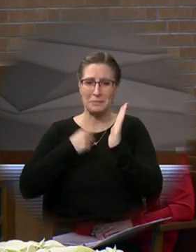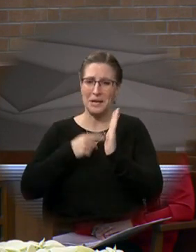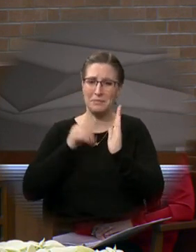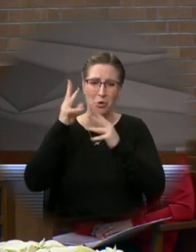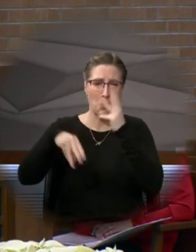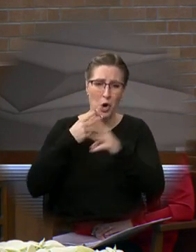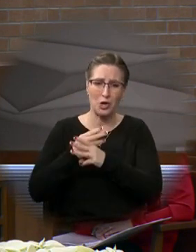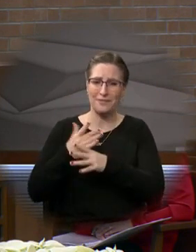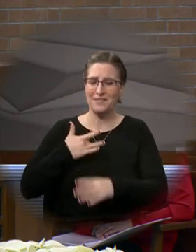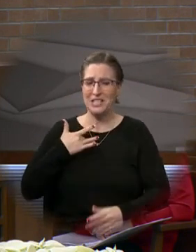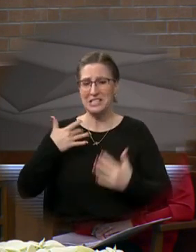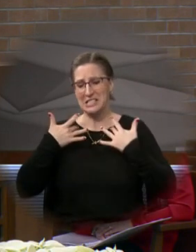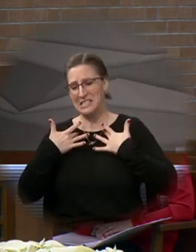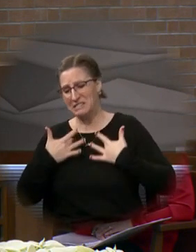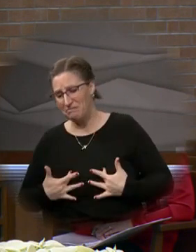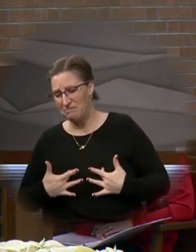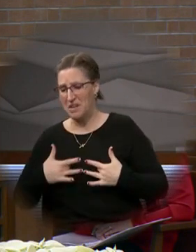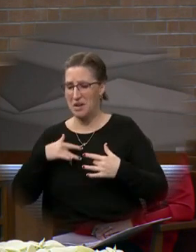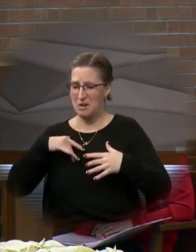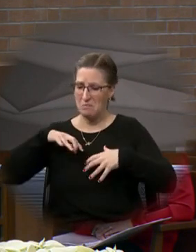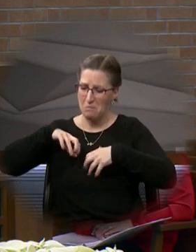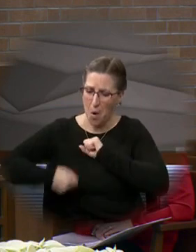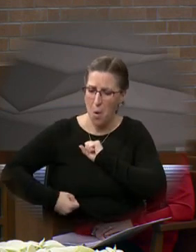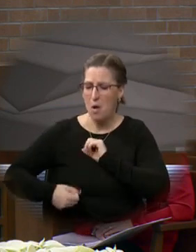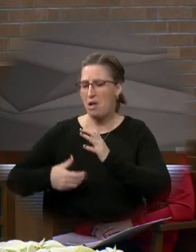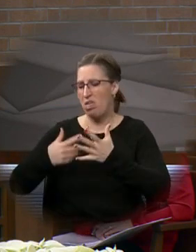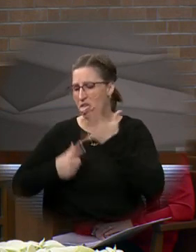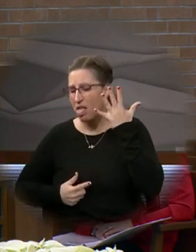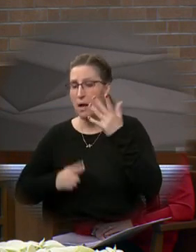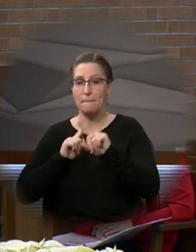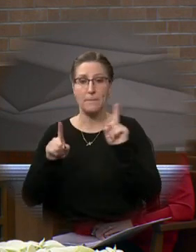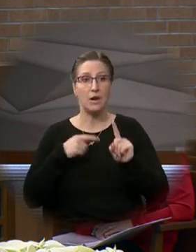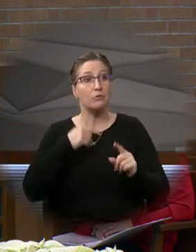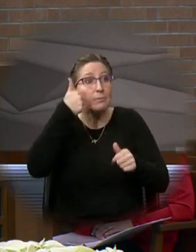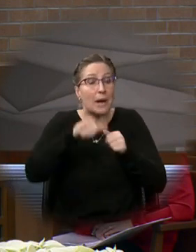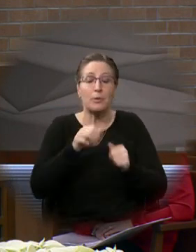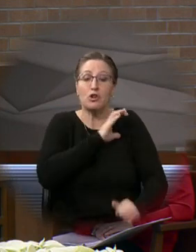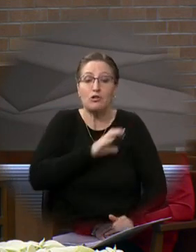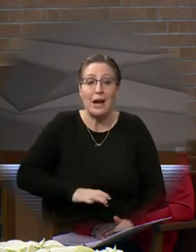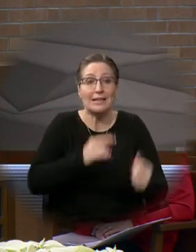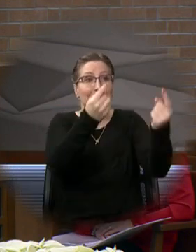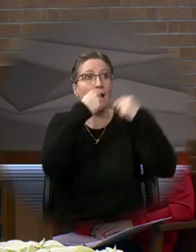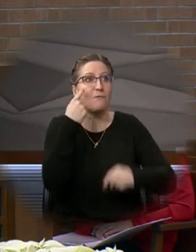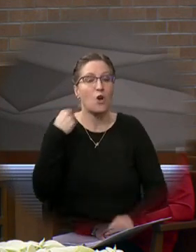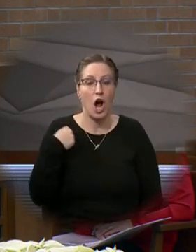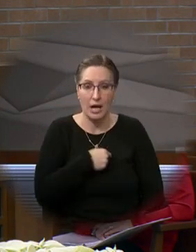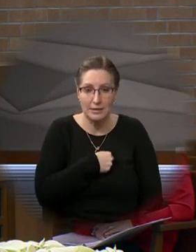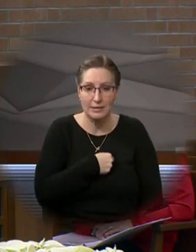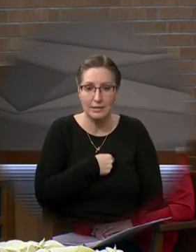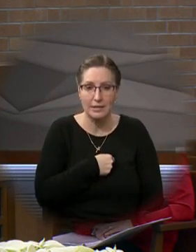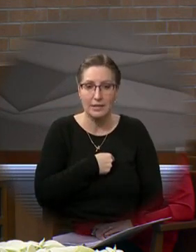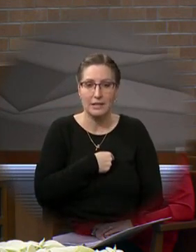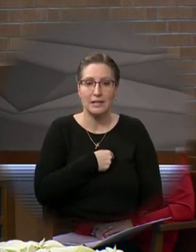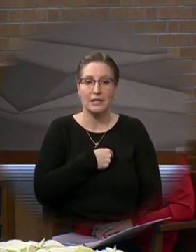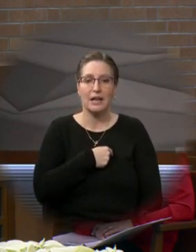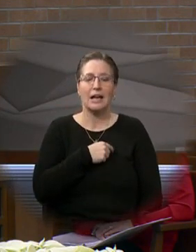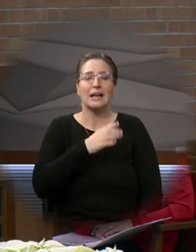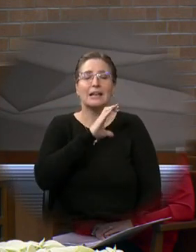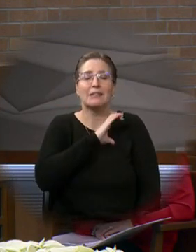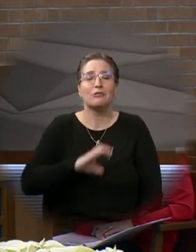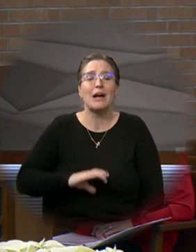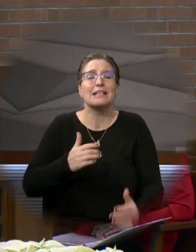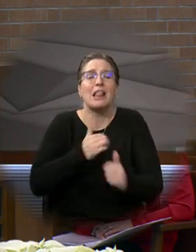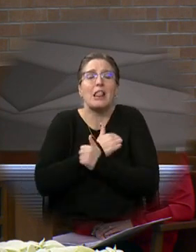broken. We live in this world as a new creation because Christ has come to us and has so fallen in love with